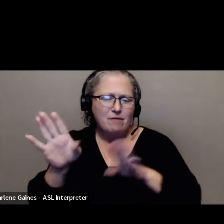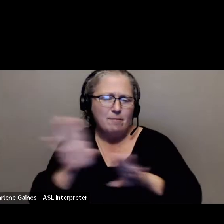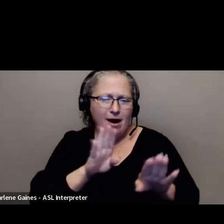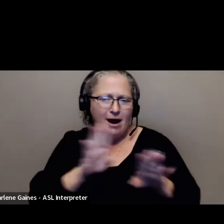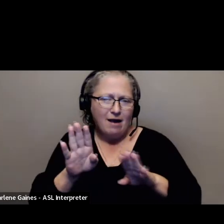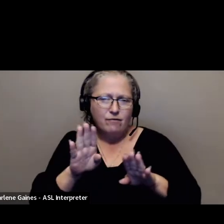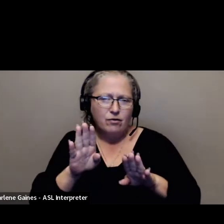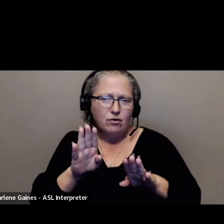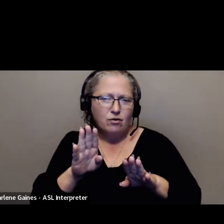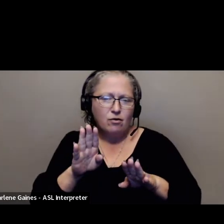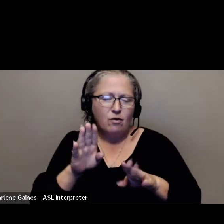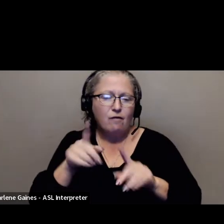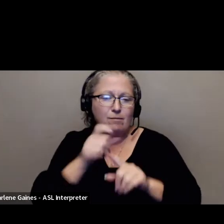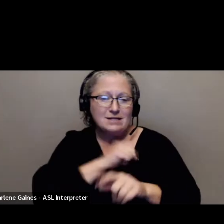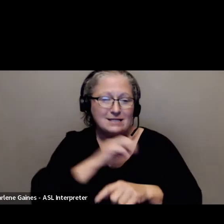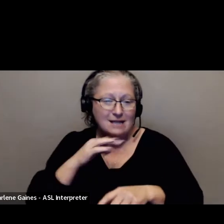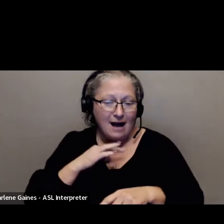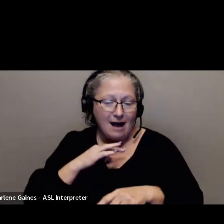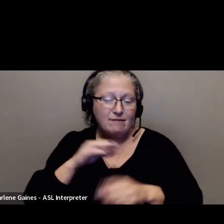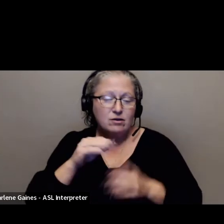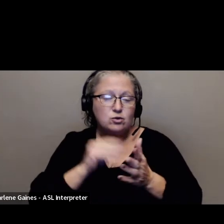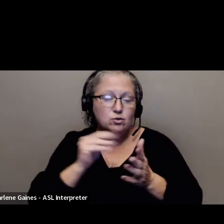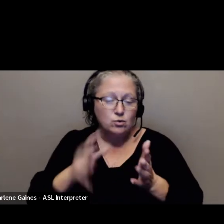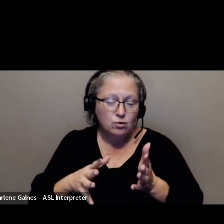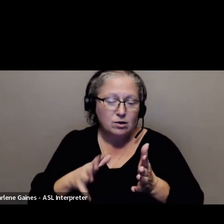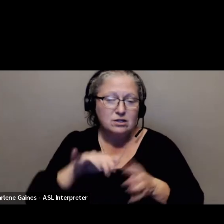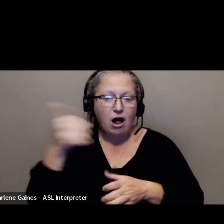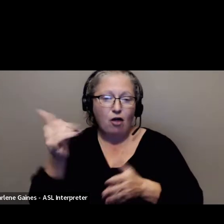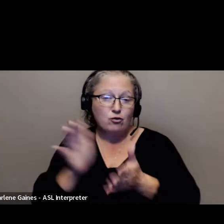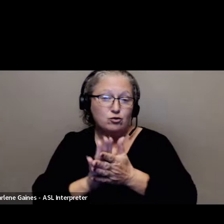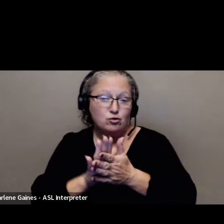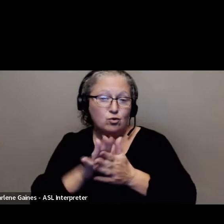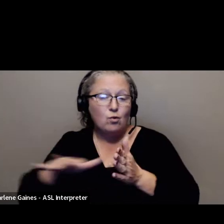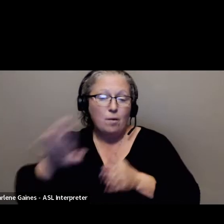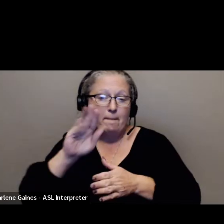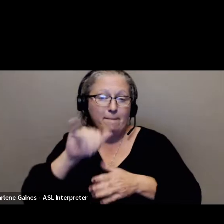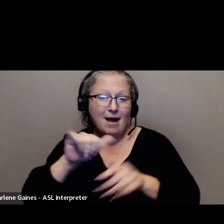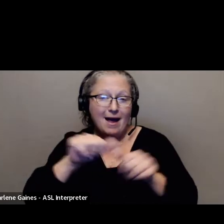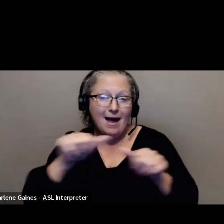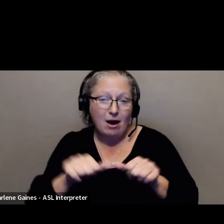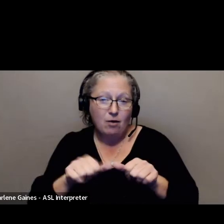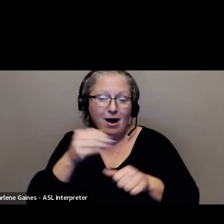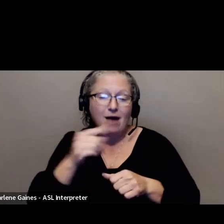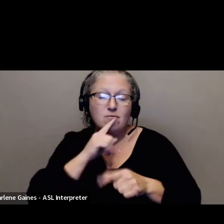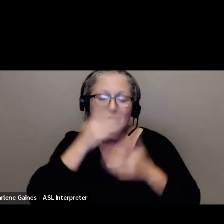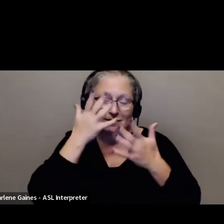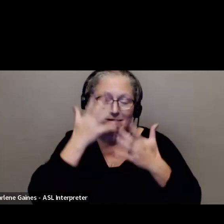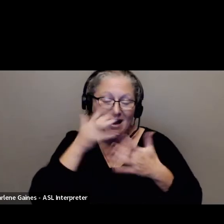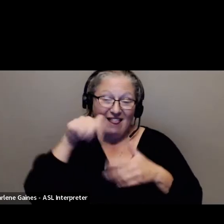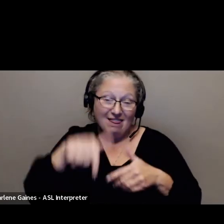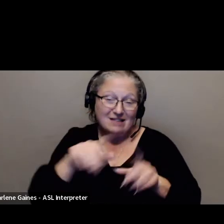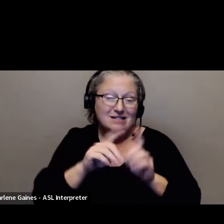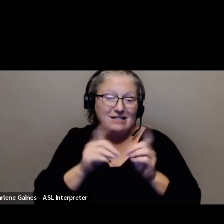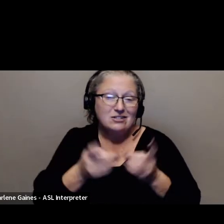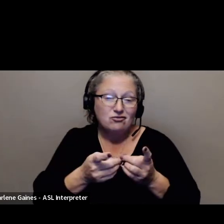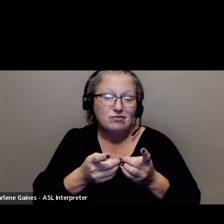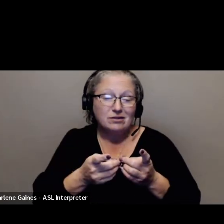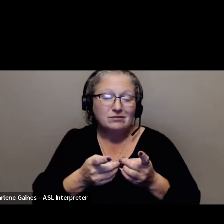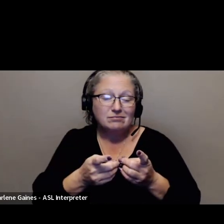on the part of its faculty, staff, and students that other schools in the Bay Area, and sadly in this very district,